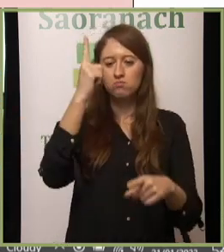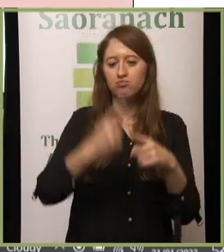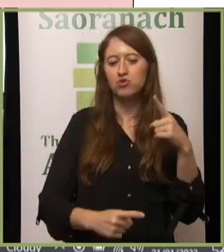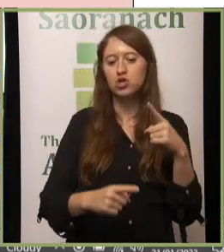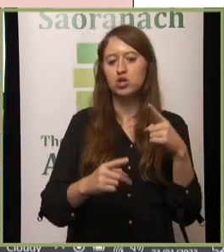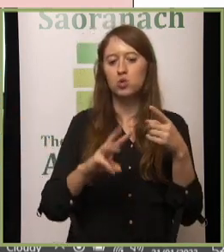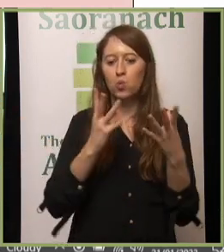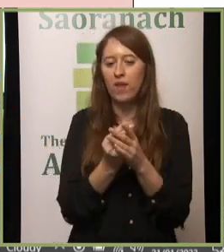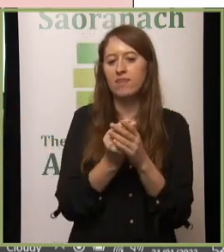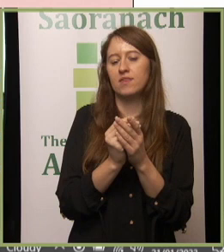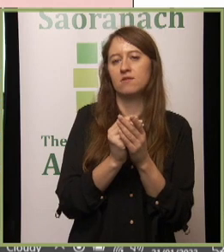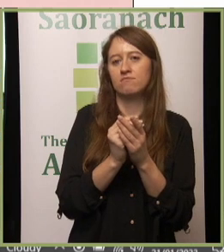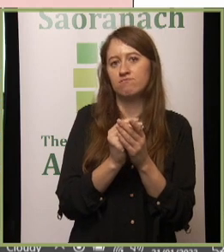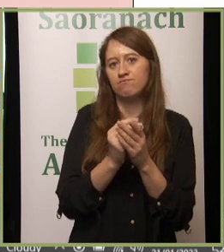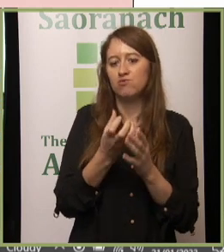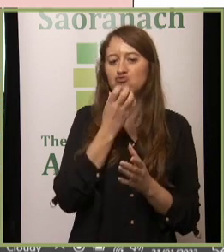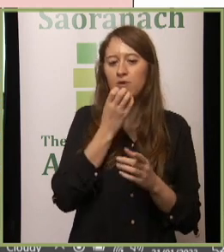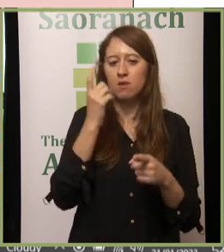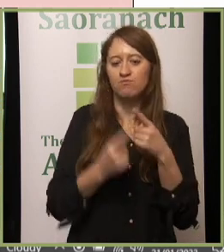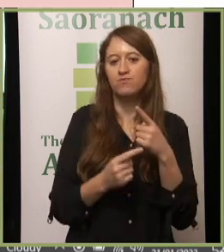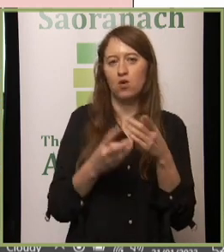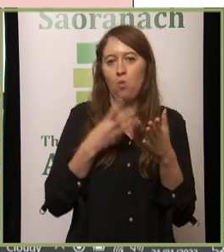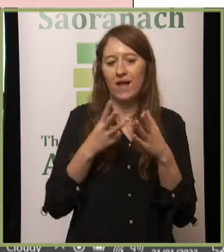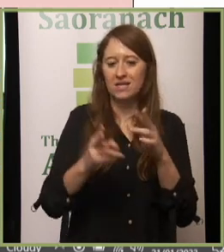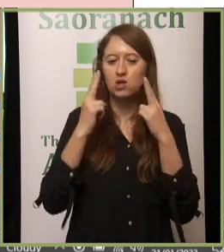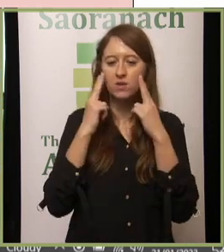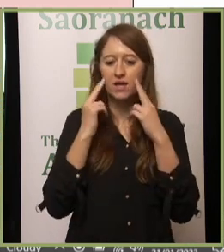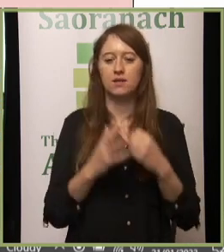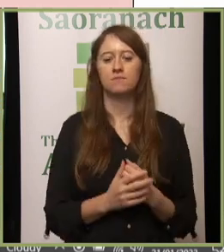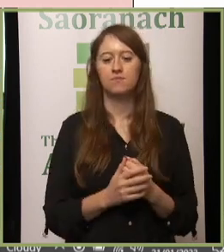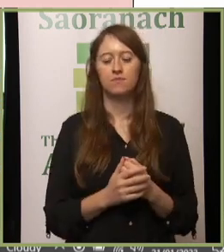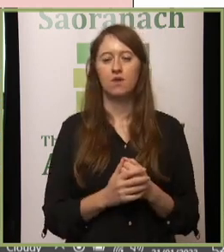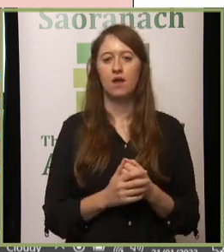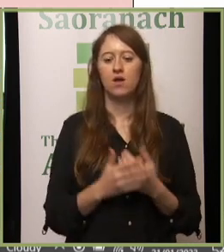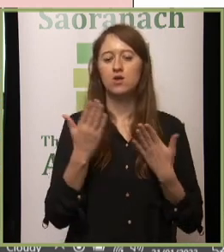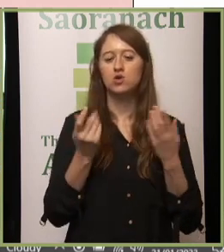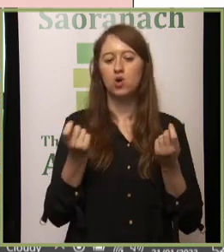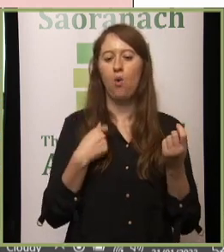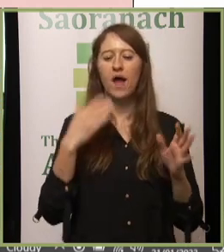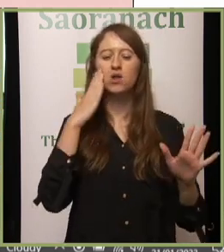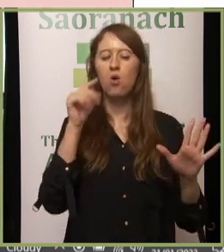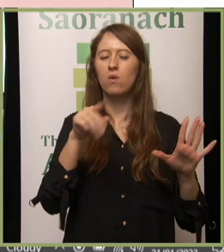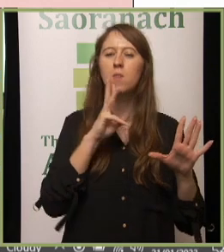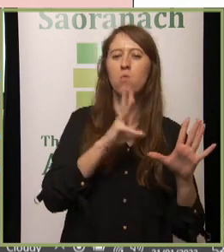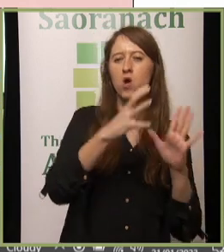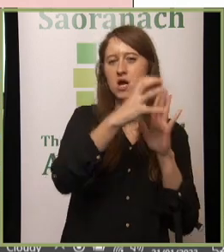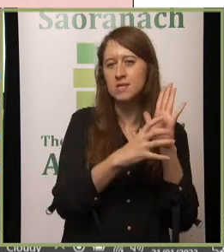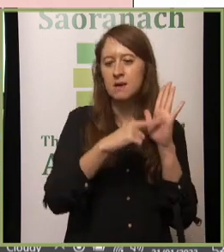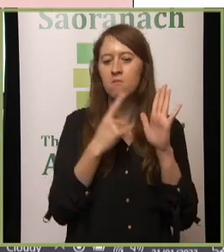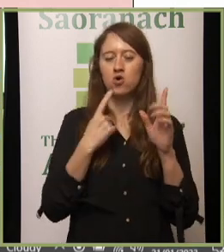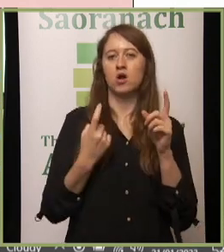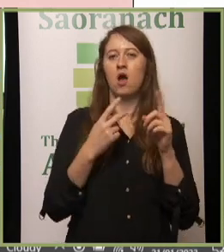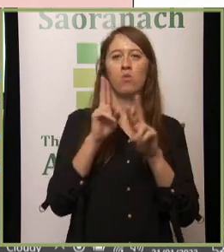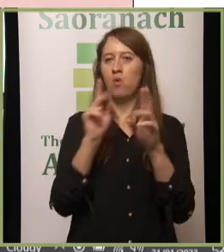necessary. Any amendments to that wording, not trying to make it amalgamate with AC2?